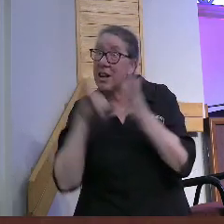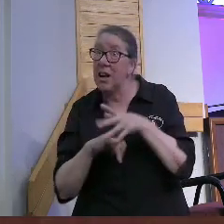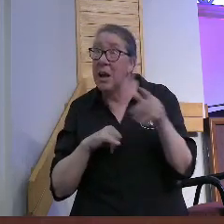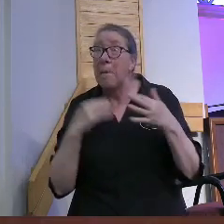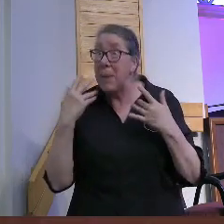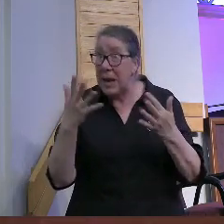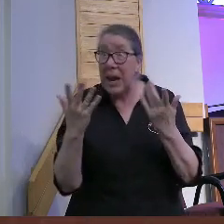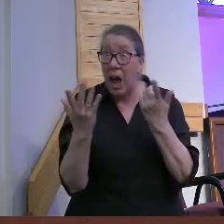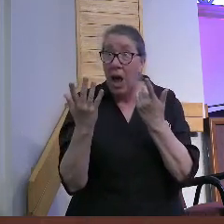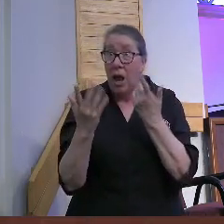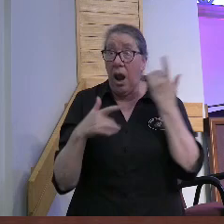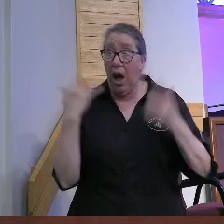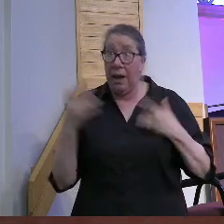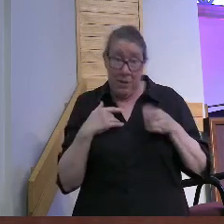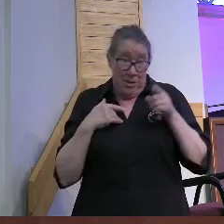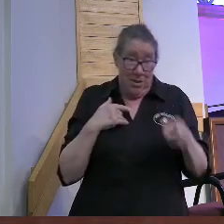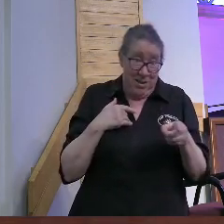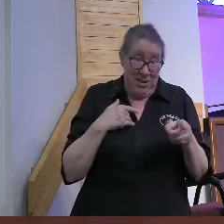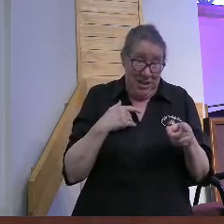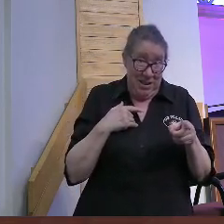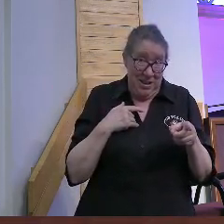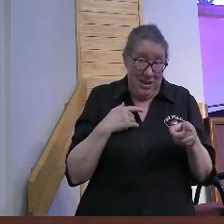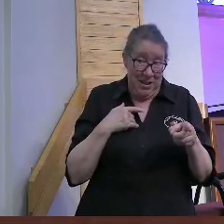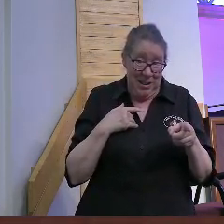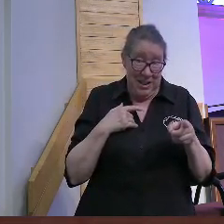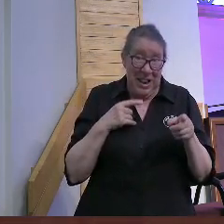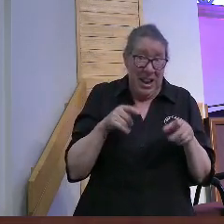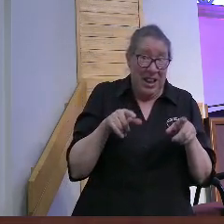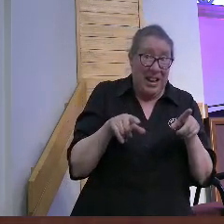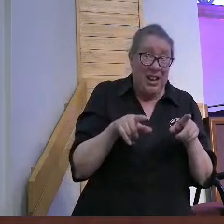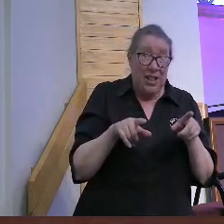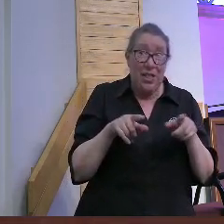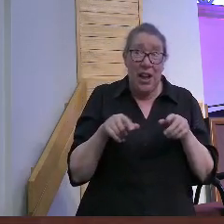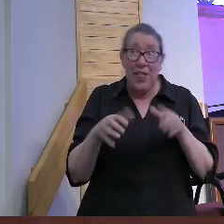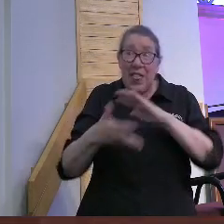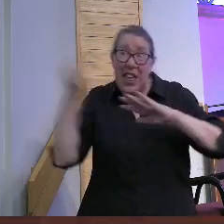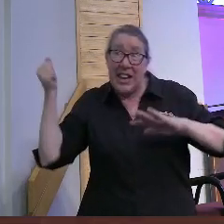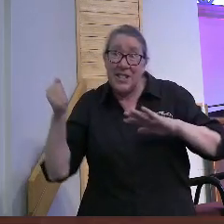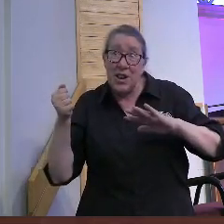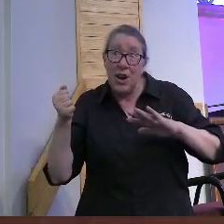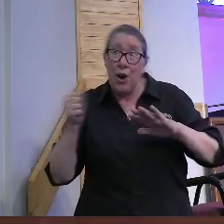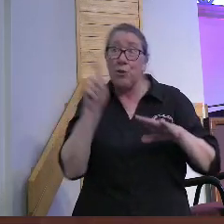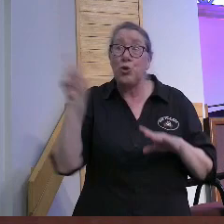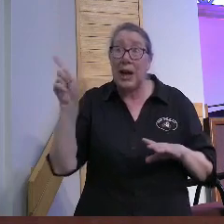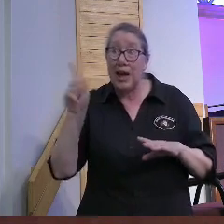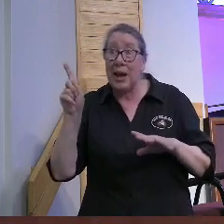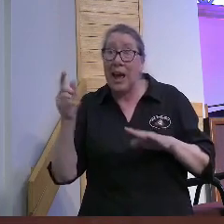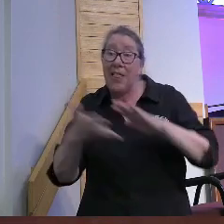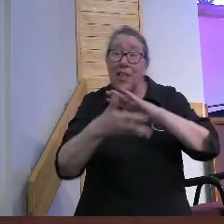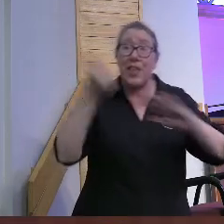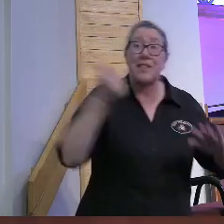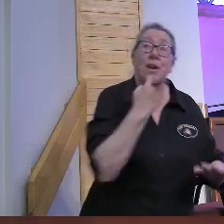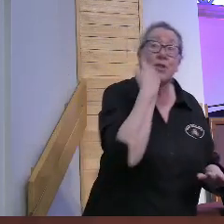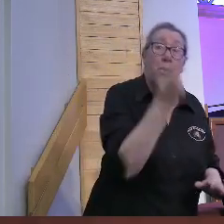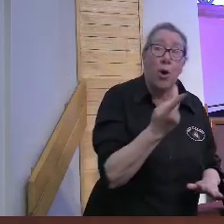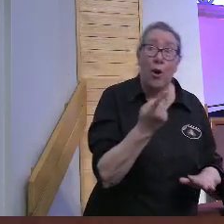lives are being crucified between two thieves. The thieves of today and the thieves of tomorrow.